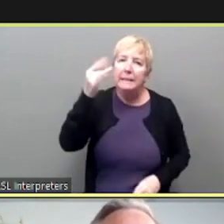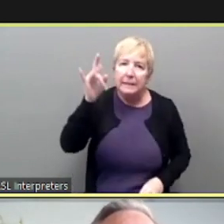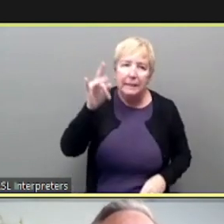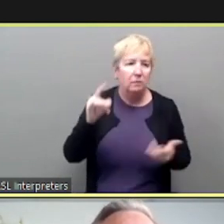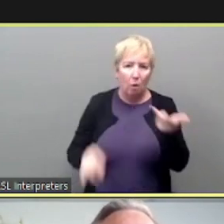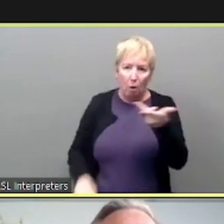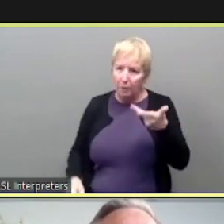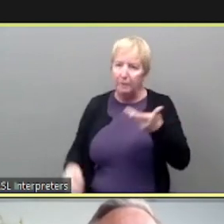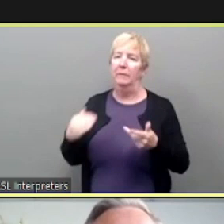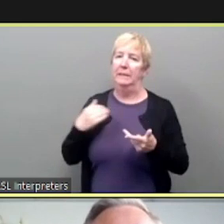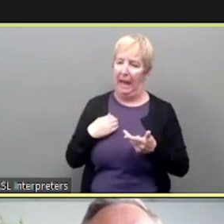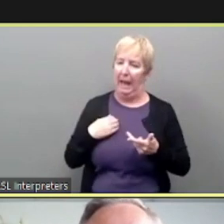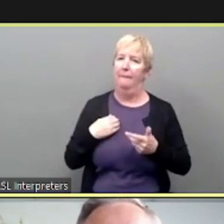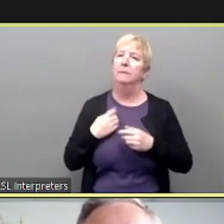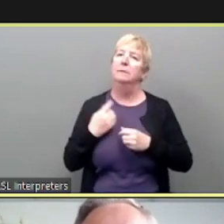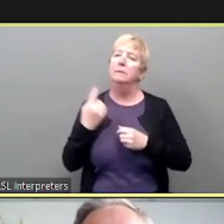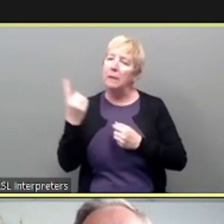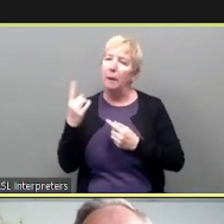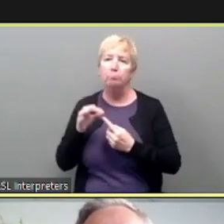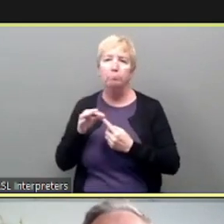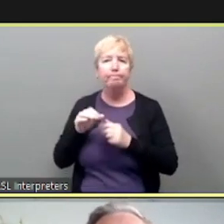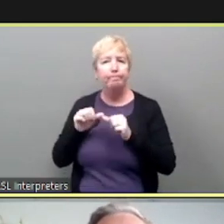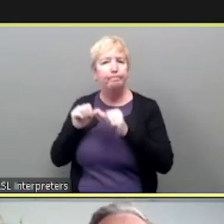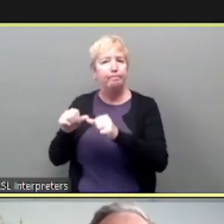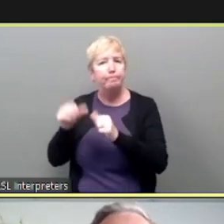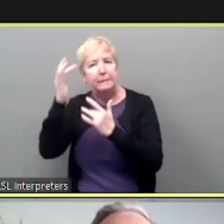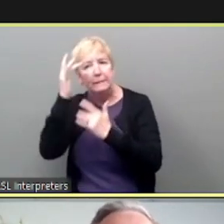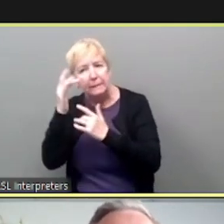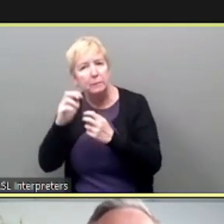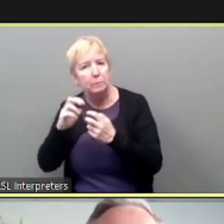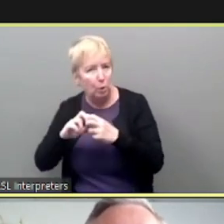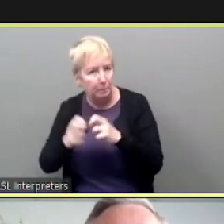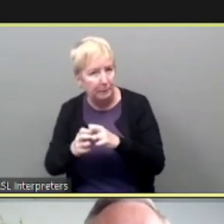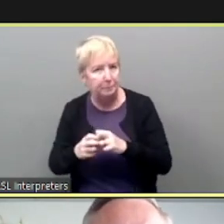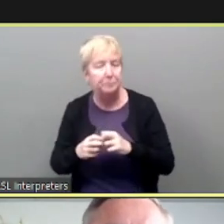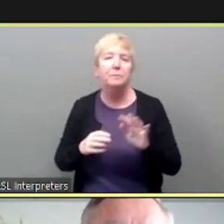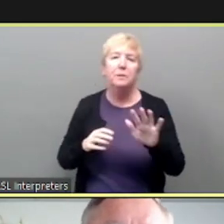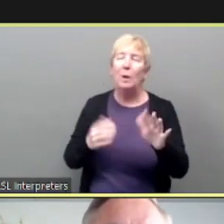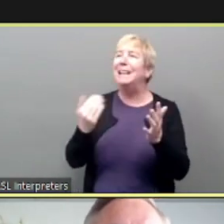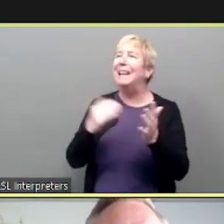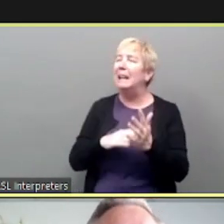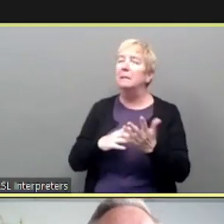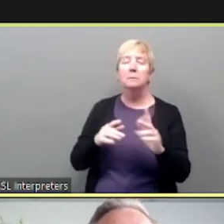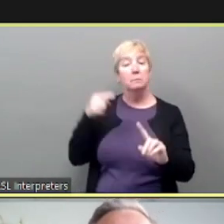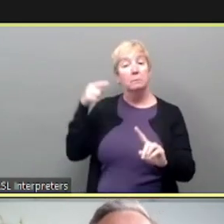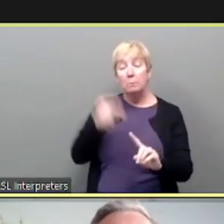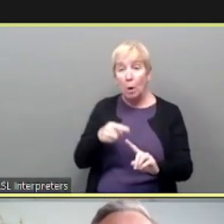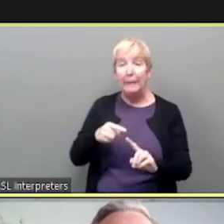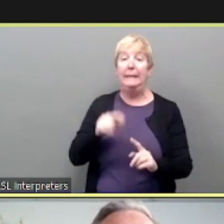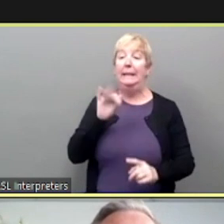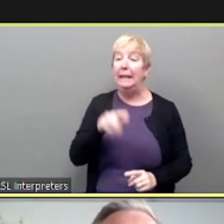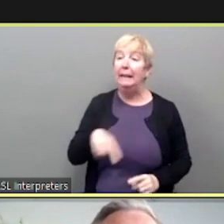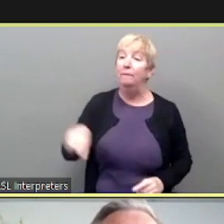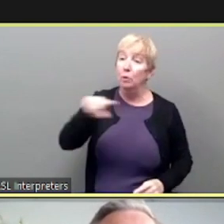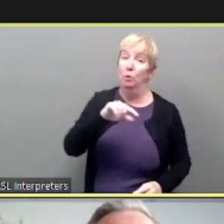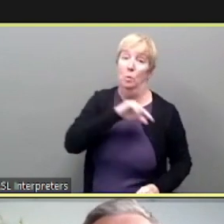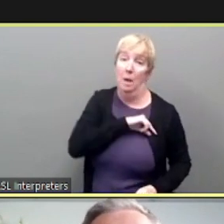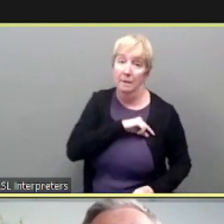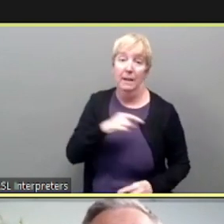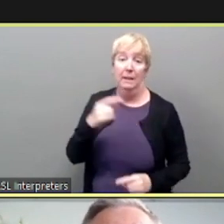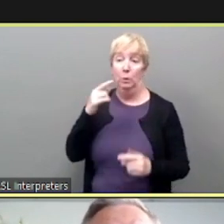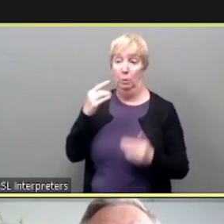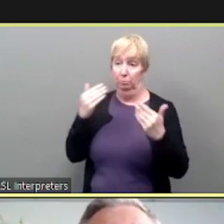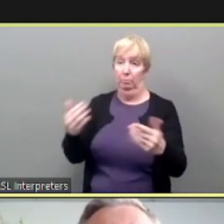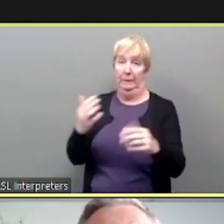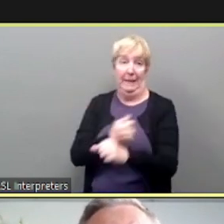optional, I want to make sure I clear the air on that today. Every New Mexican who's eligible for the booster really